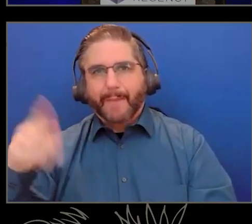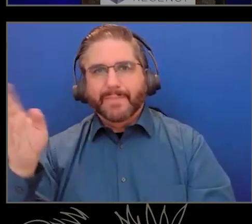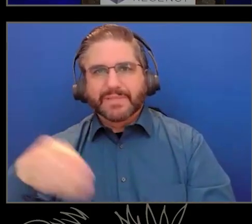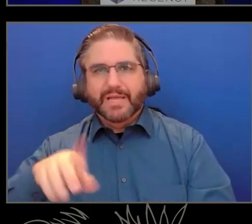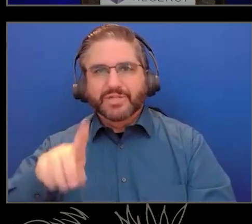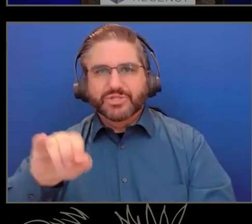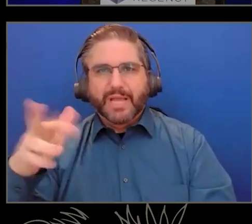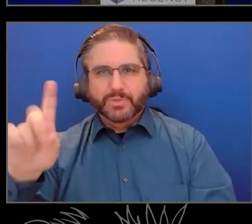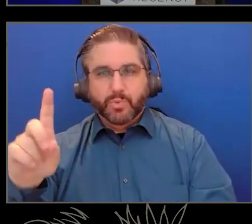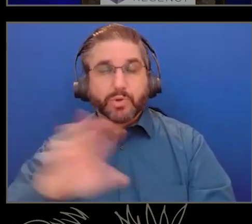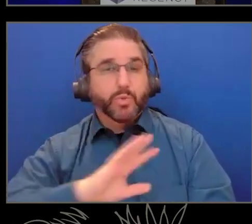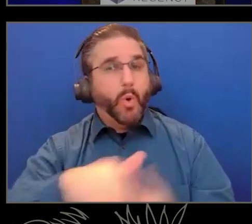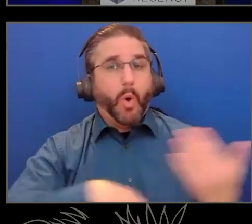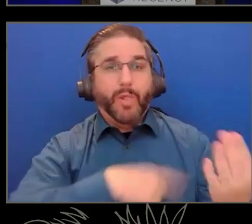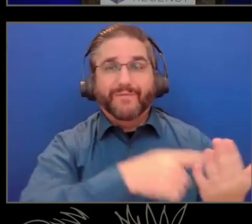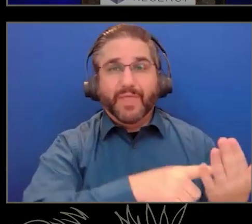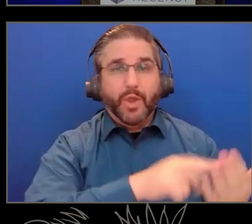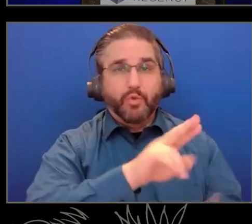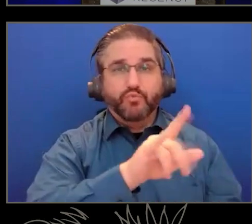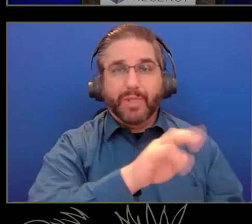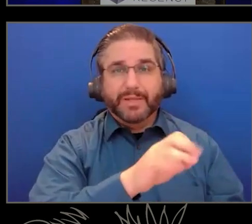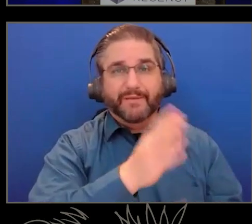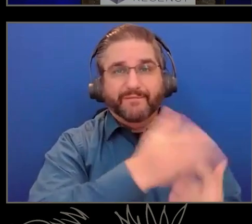that they had. So we'll take all of